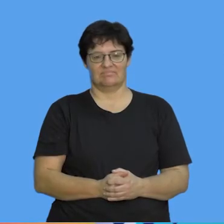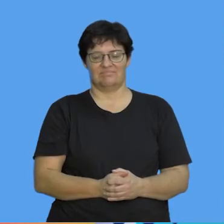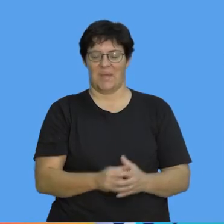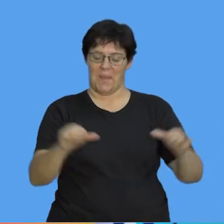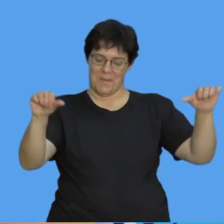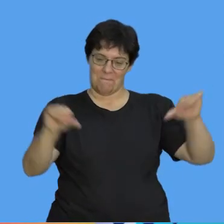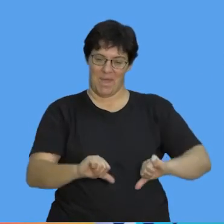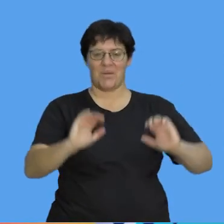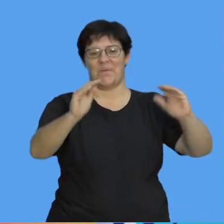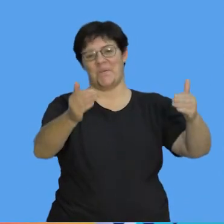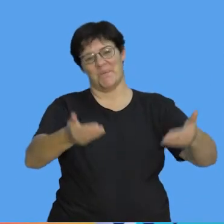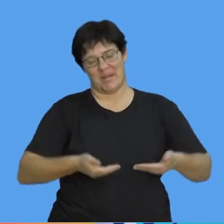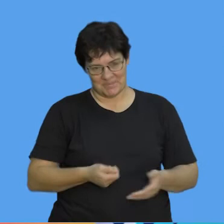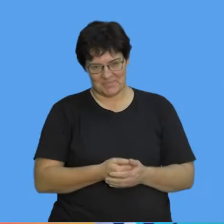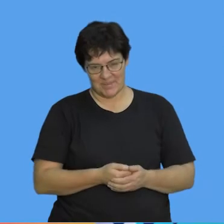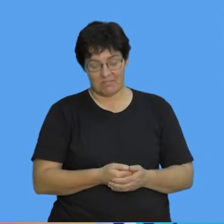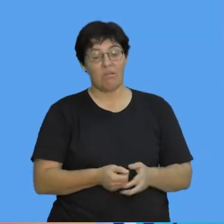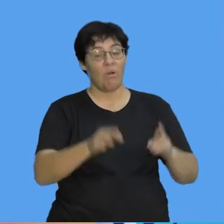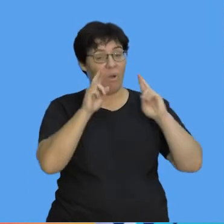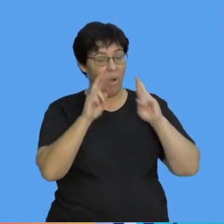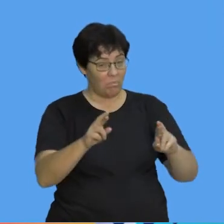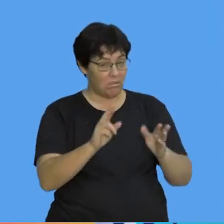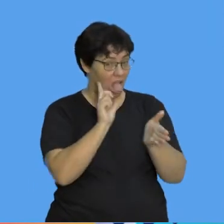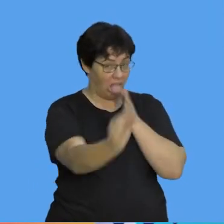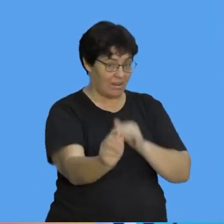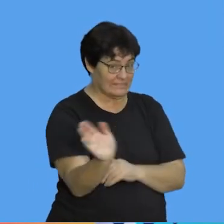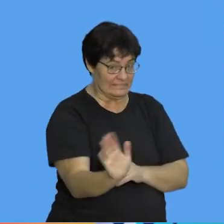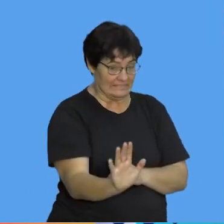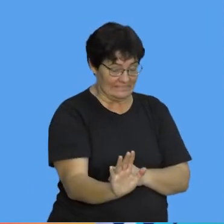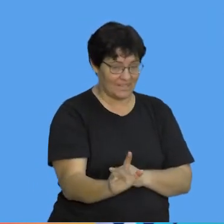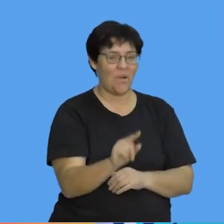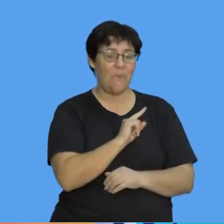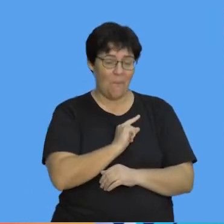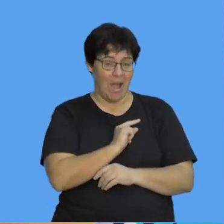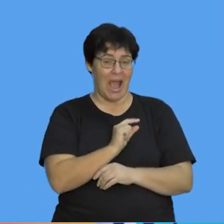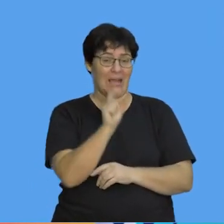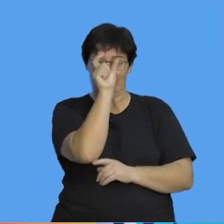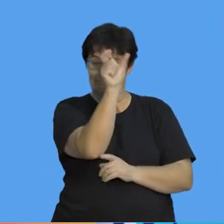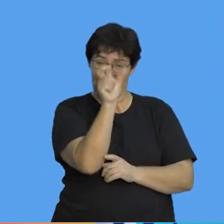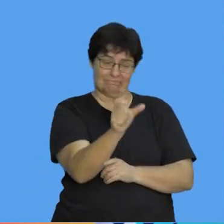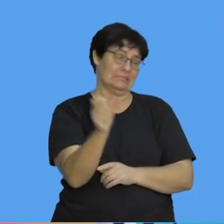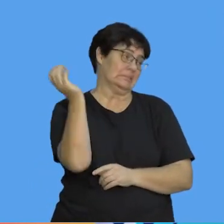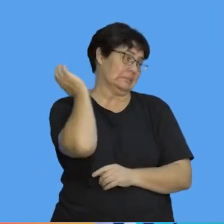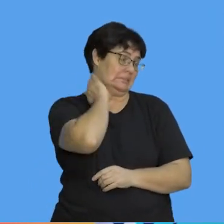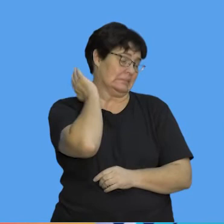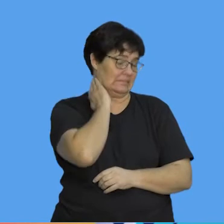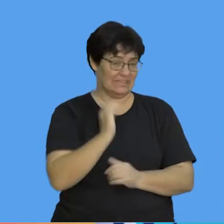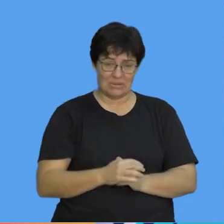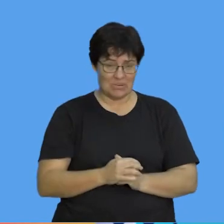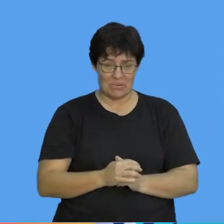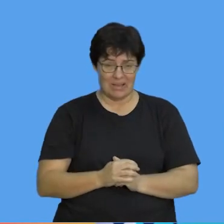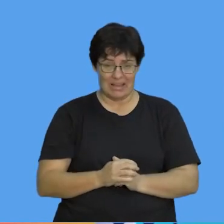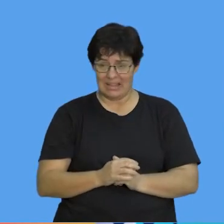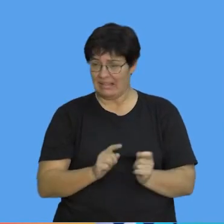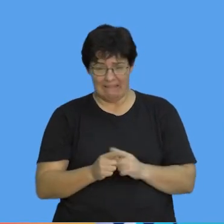Welcome back, Life Sciences. I hope again you haven't run away, because as I said, these terms are really scary, lots of fights and